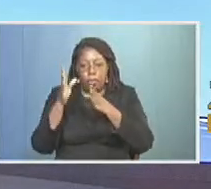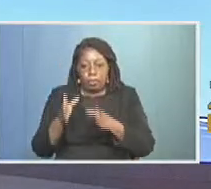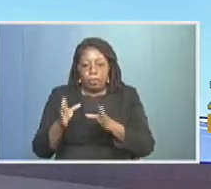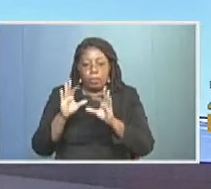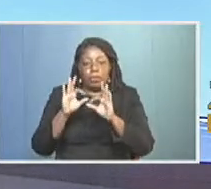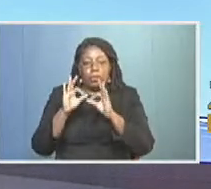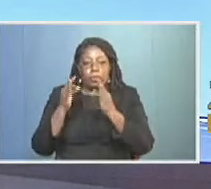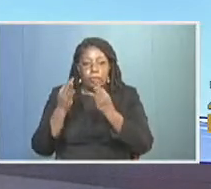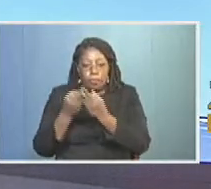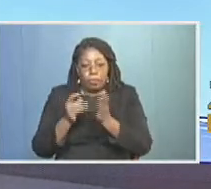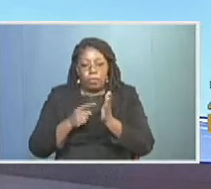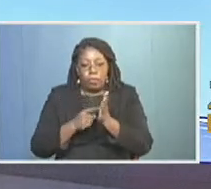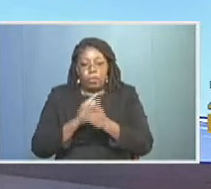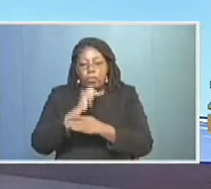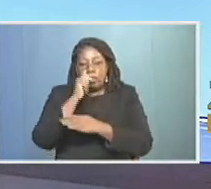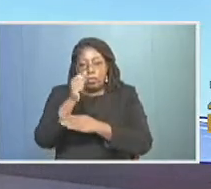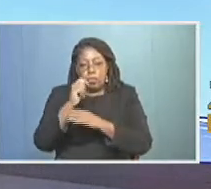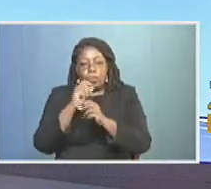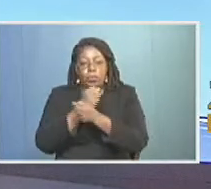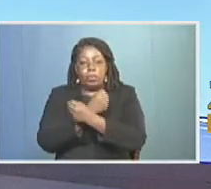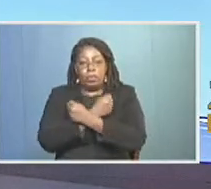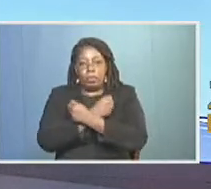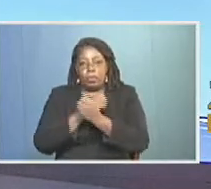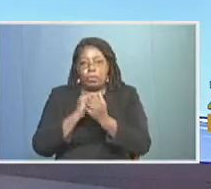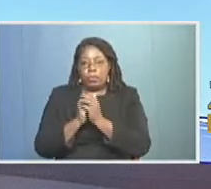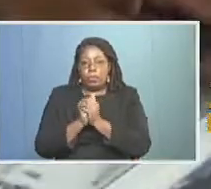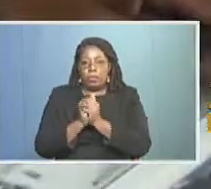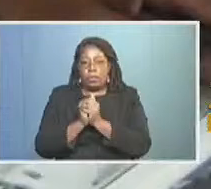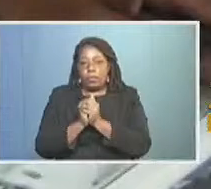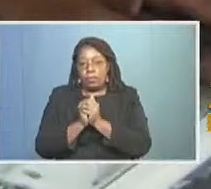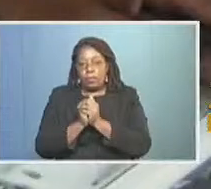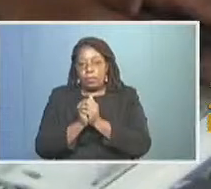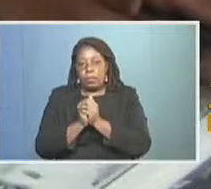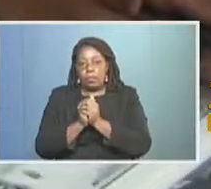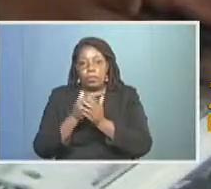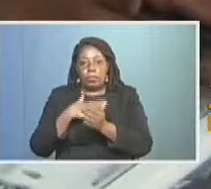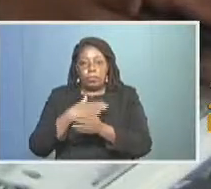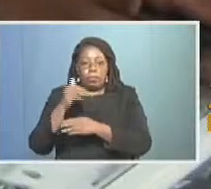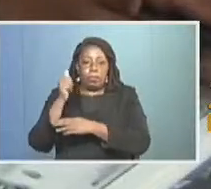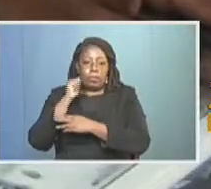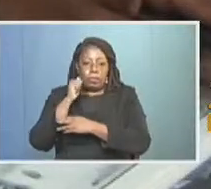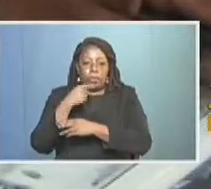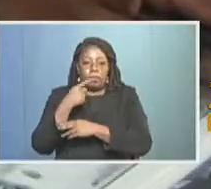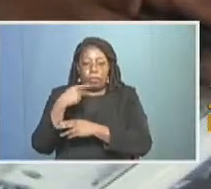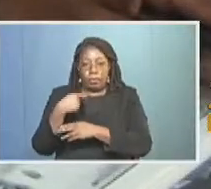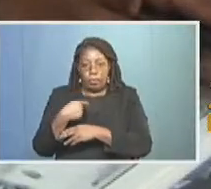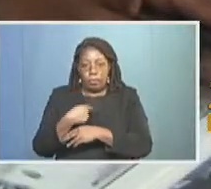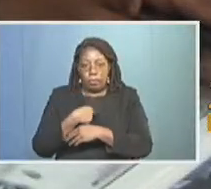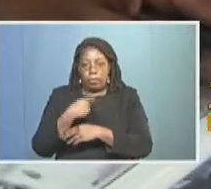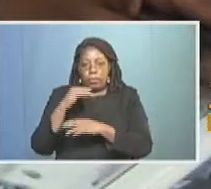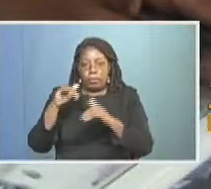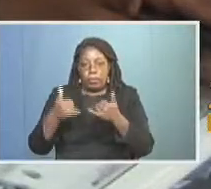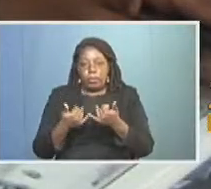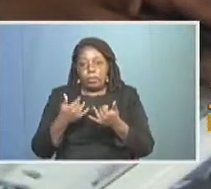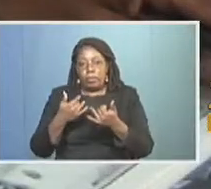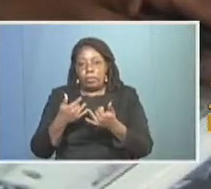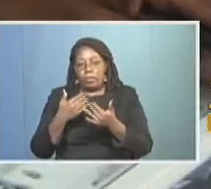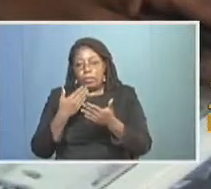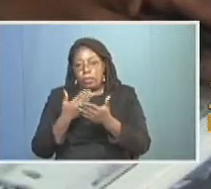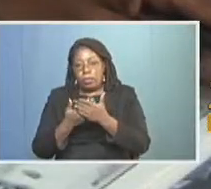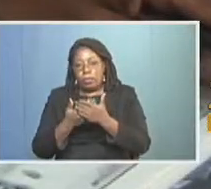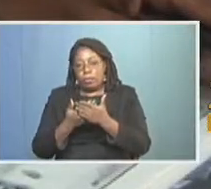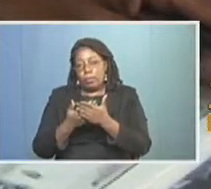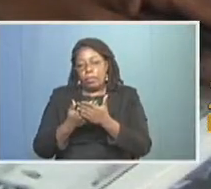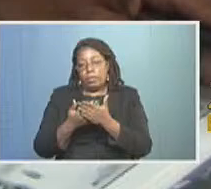of true love. LaDon Davis has the story. My aunt always tells me how reluctant my grandfather,